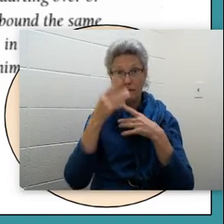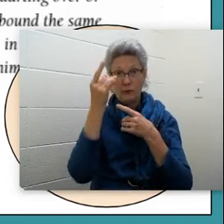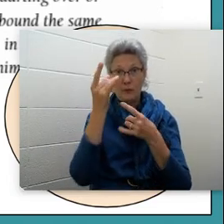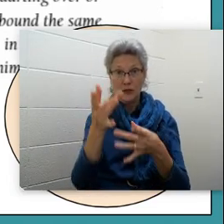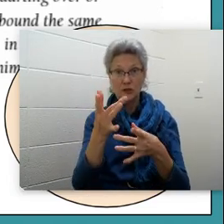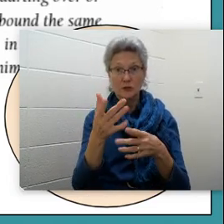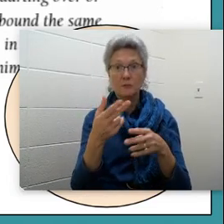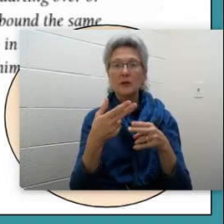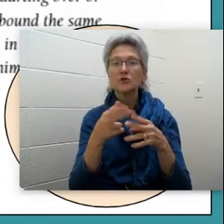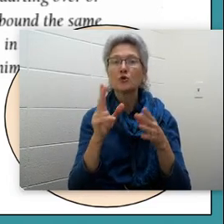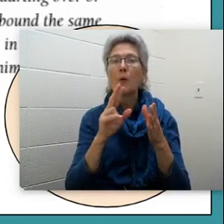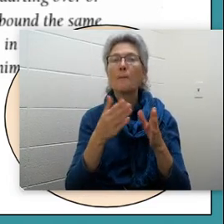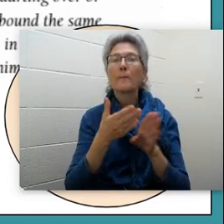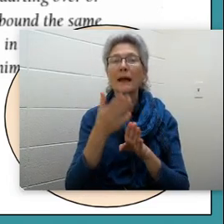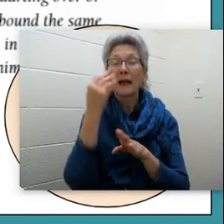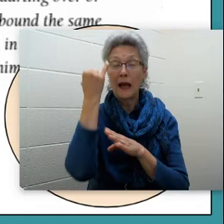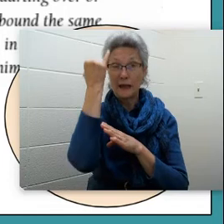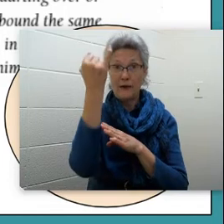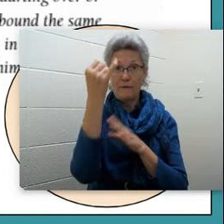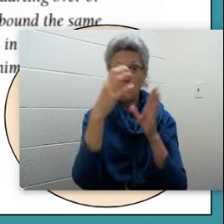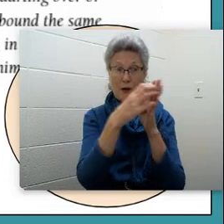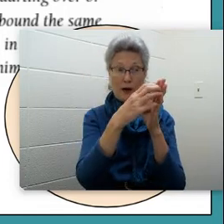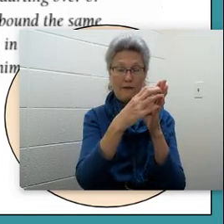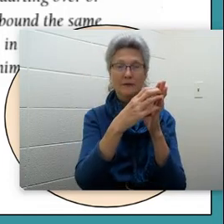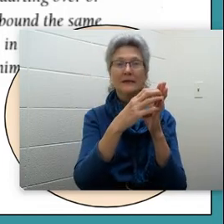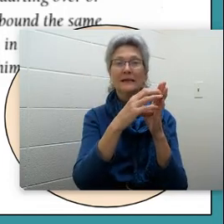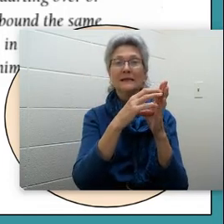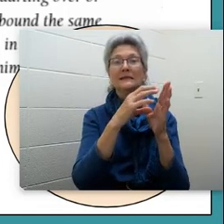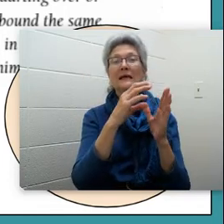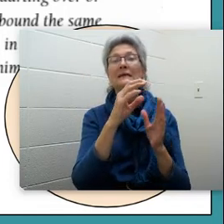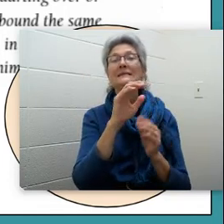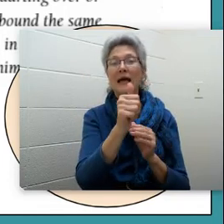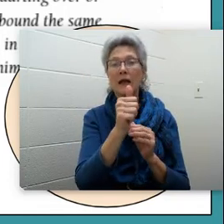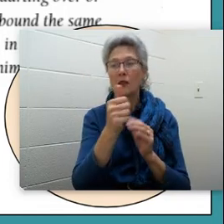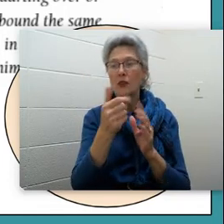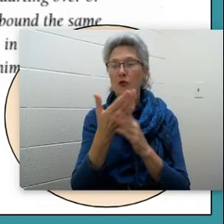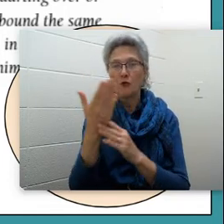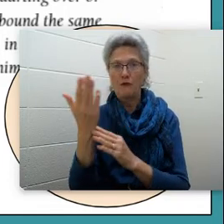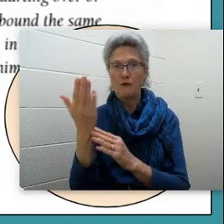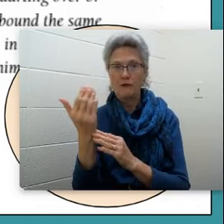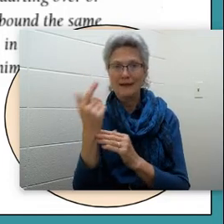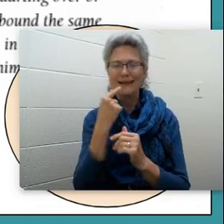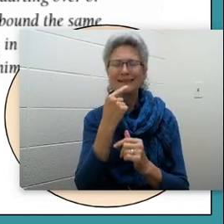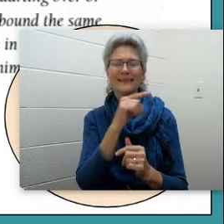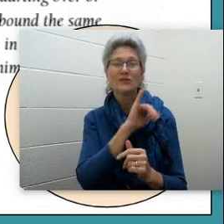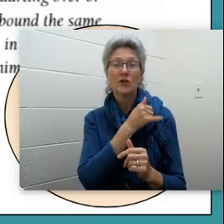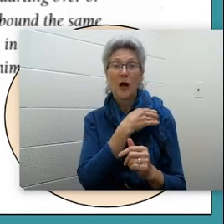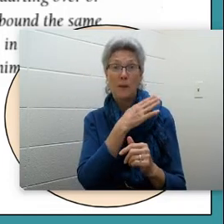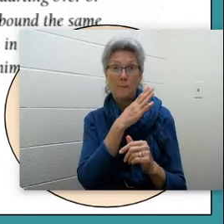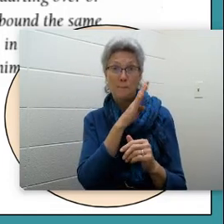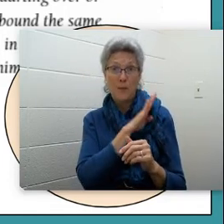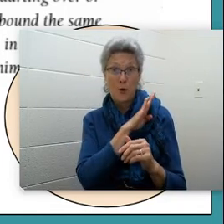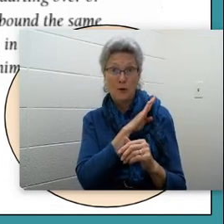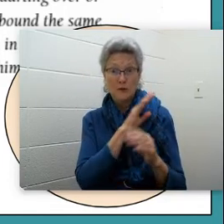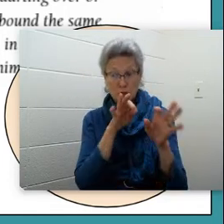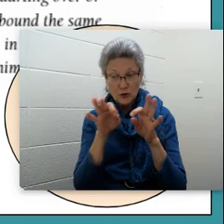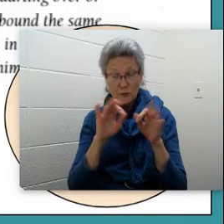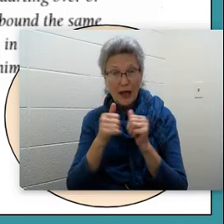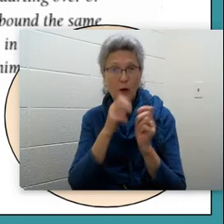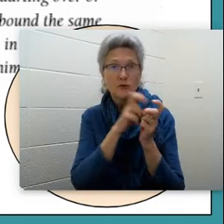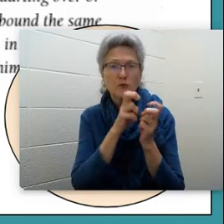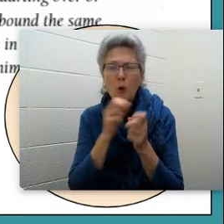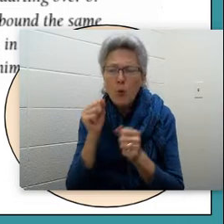my short main idea just for paragraphs 10 through 15 say, John Burroughs describes how a chipmunk works hard